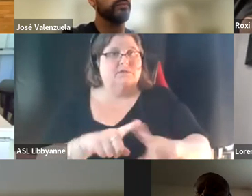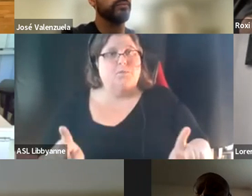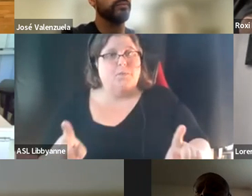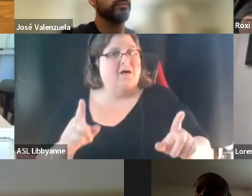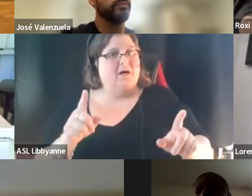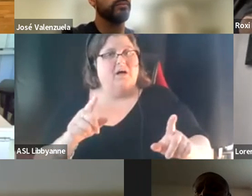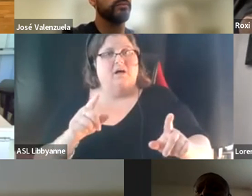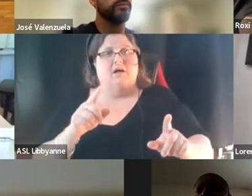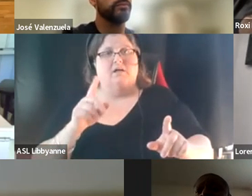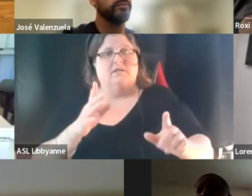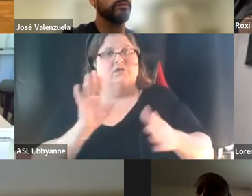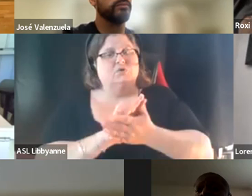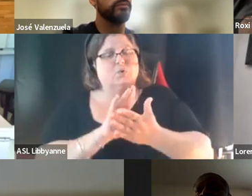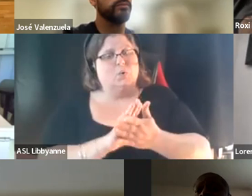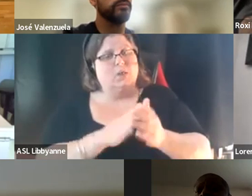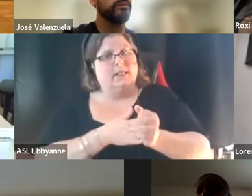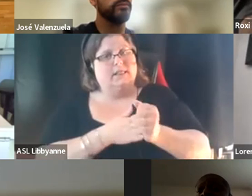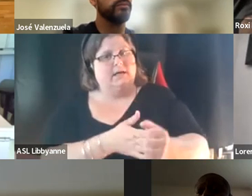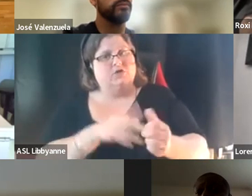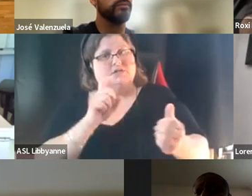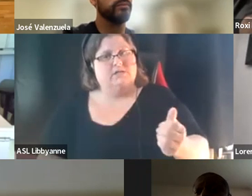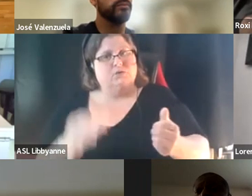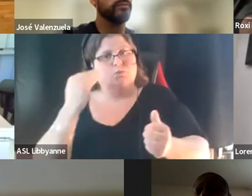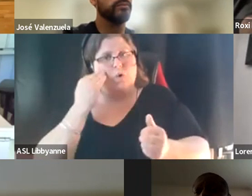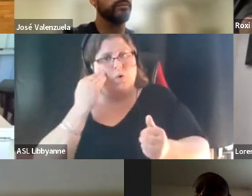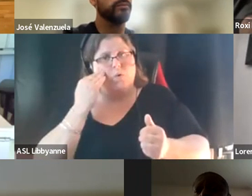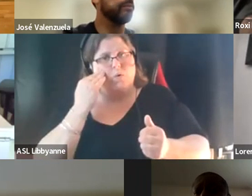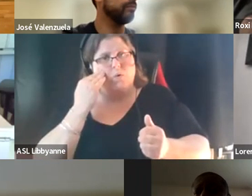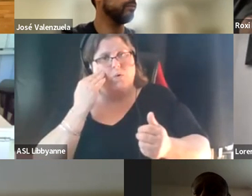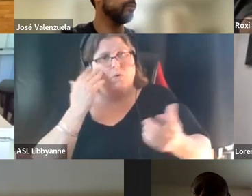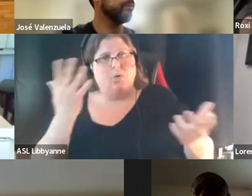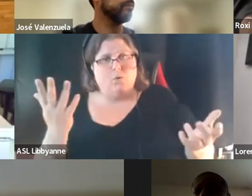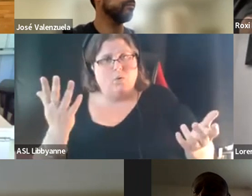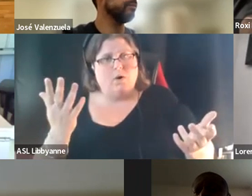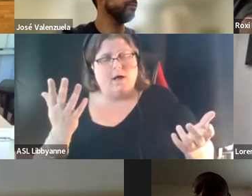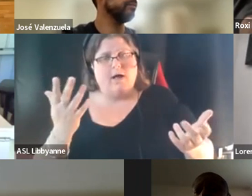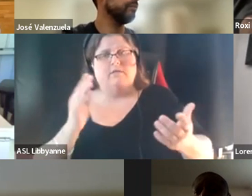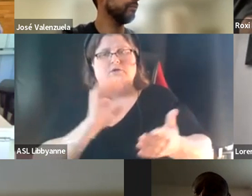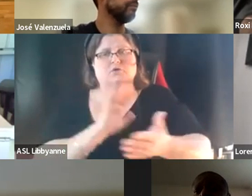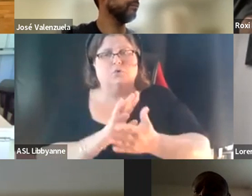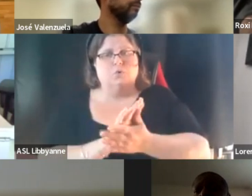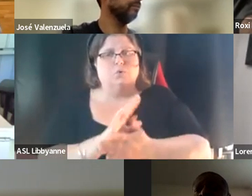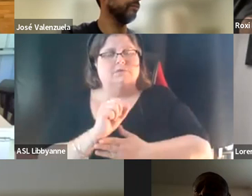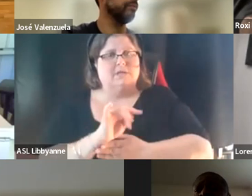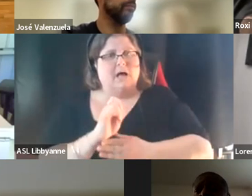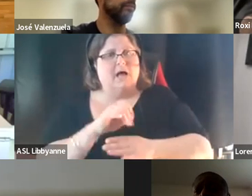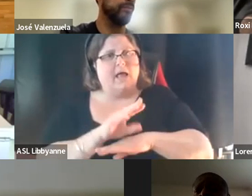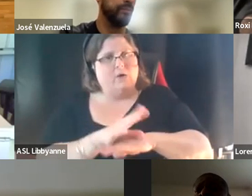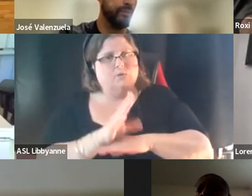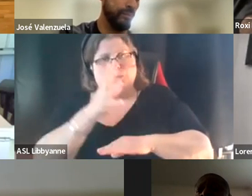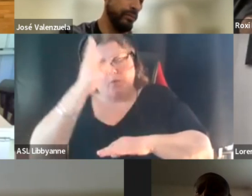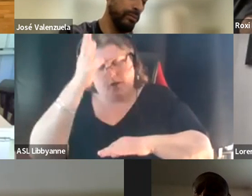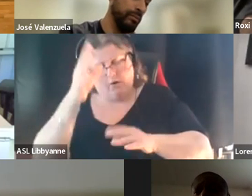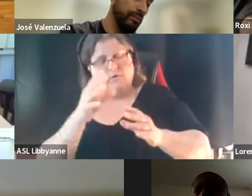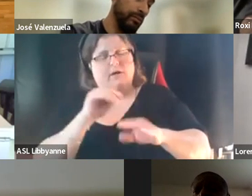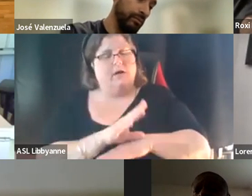the school leaders need to know what, how a school site council and school parent councils work,